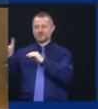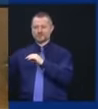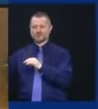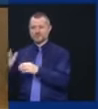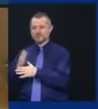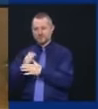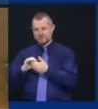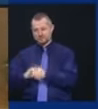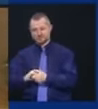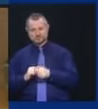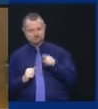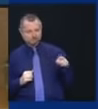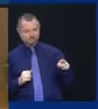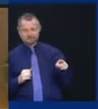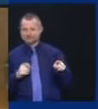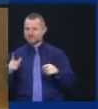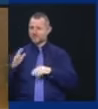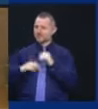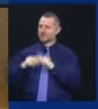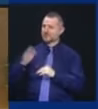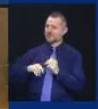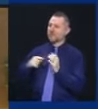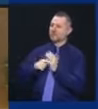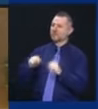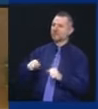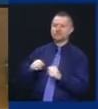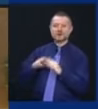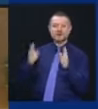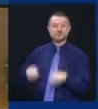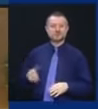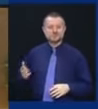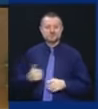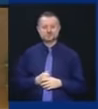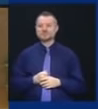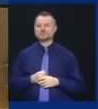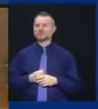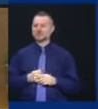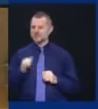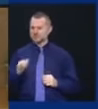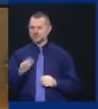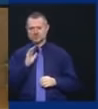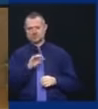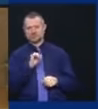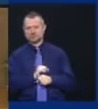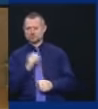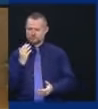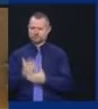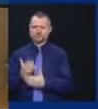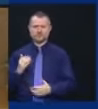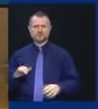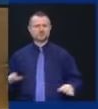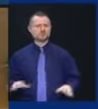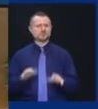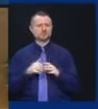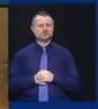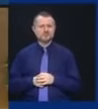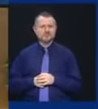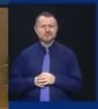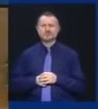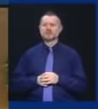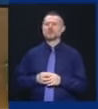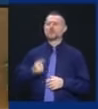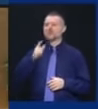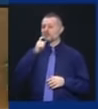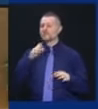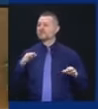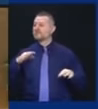in building affordable housing in this community. So your work ought to speak for you. And those of us who've been the beneficiaries